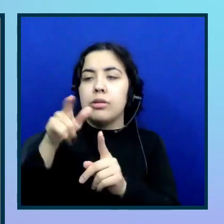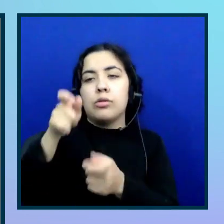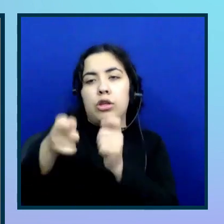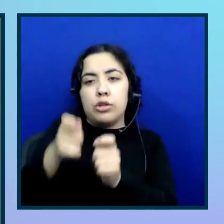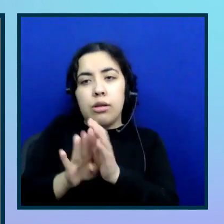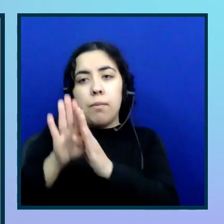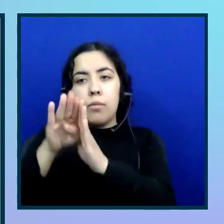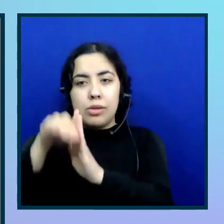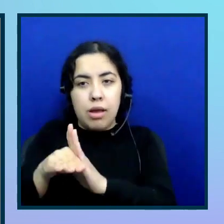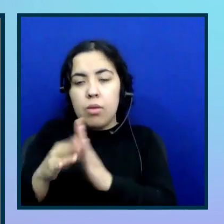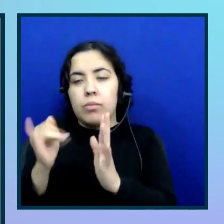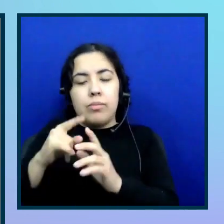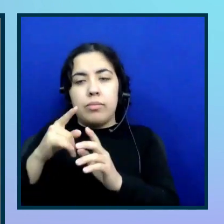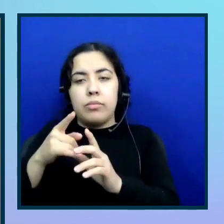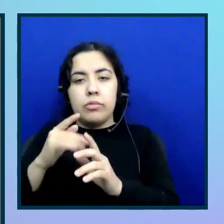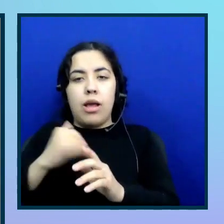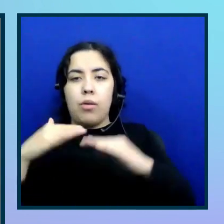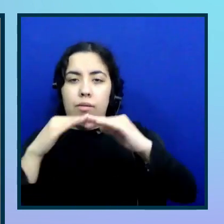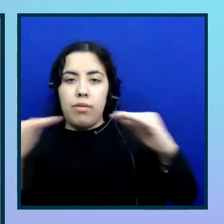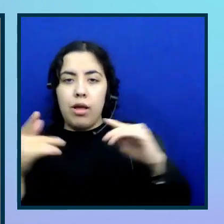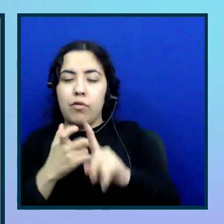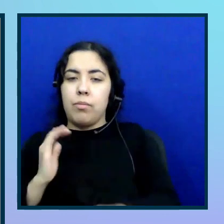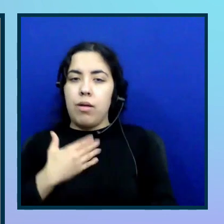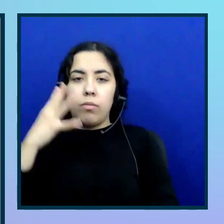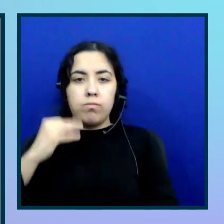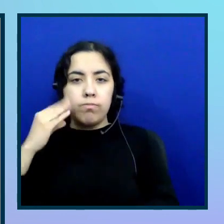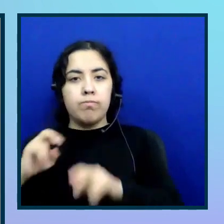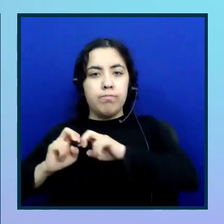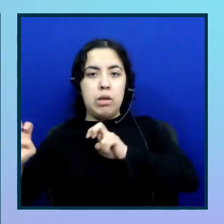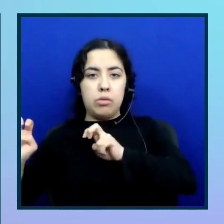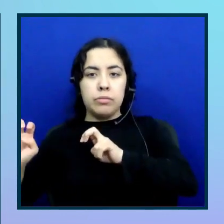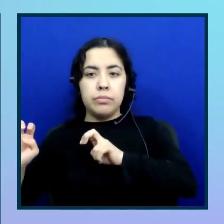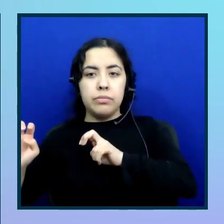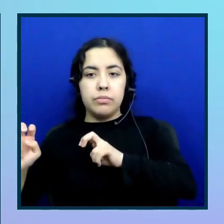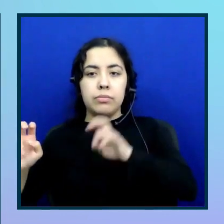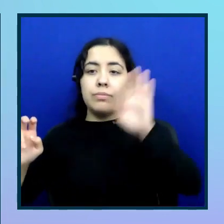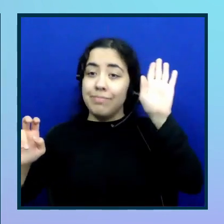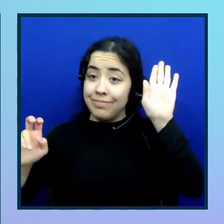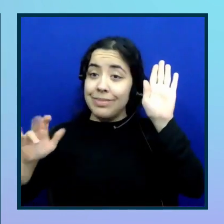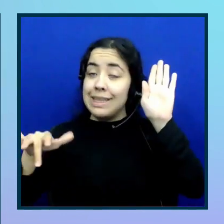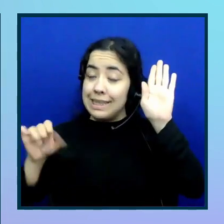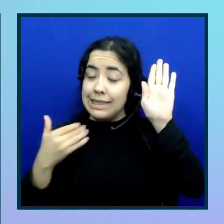down. But that's where that default came from, our Accessibility Jedi Council. Yes, I'm Yoda.